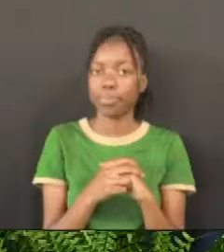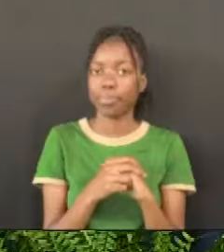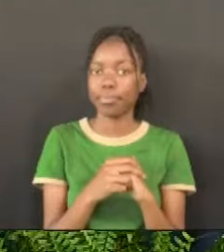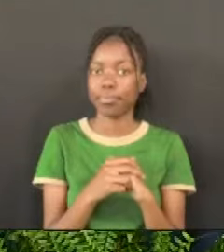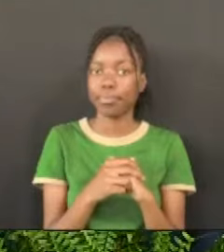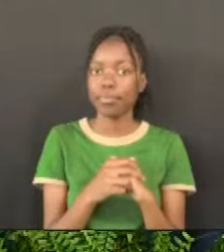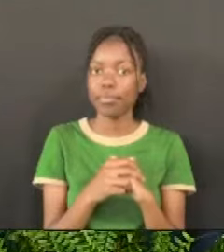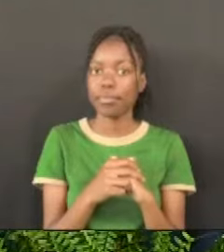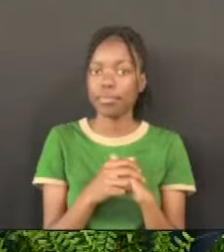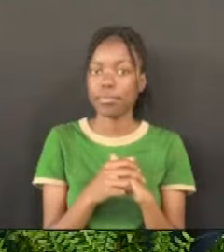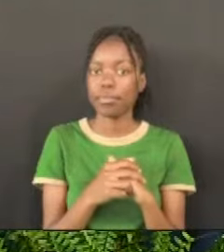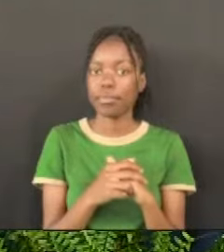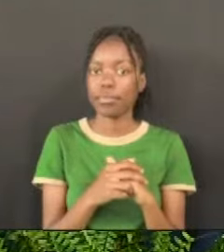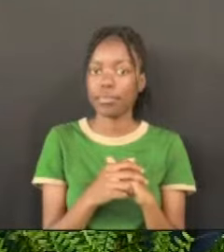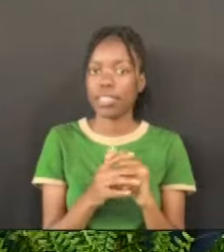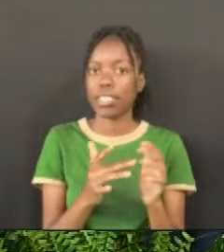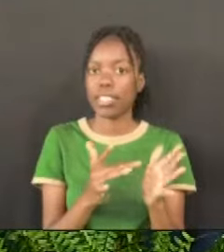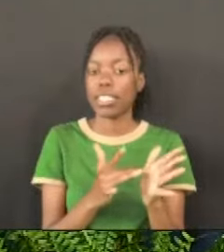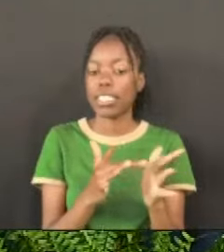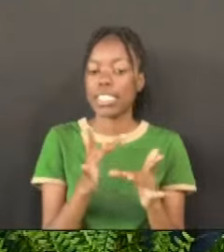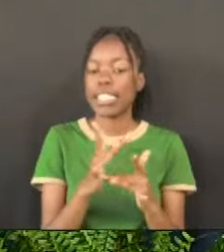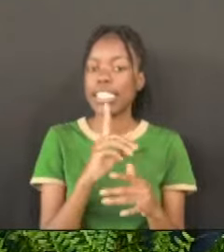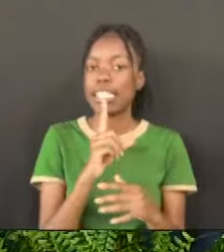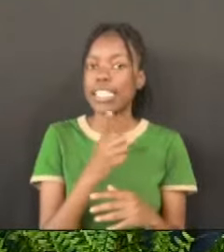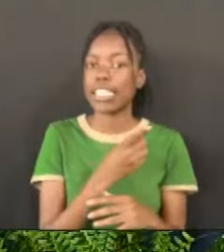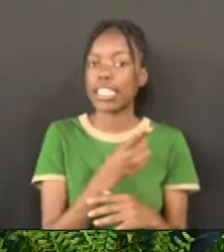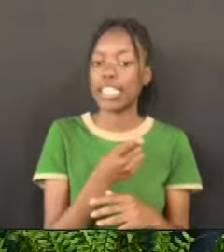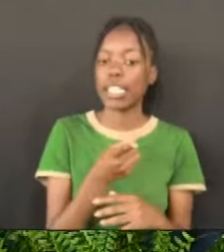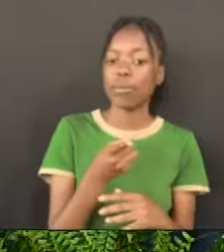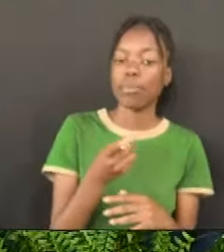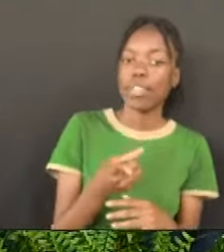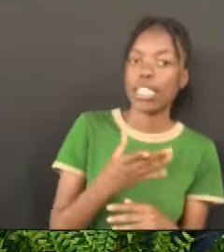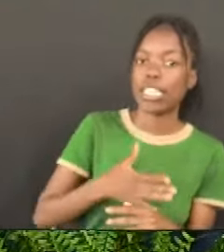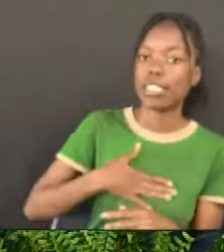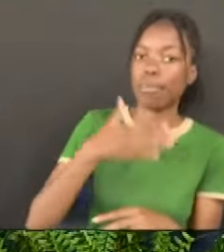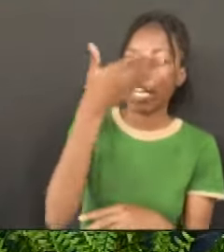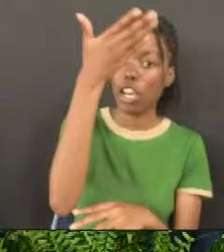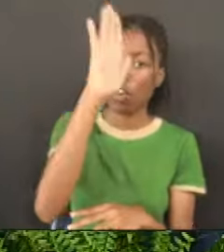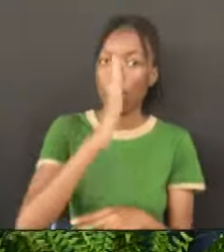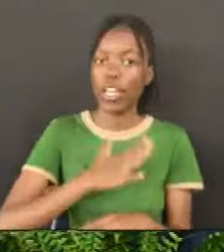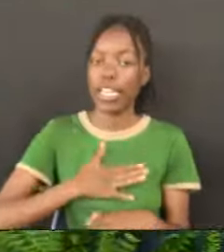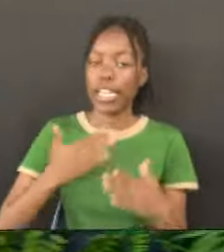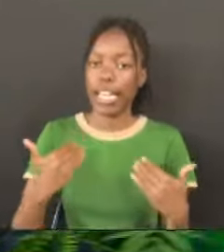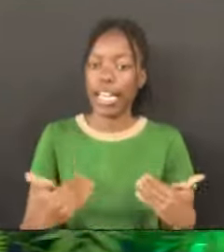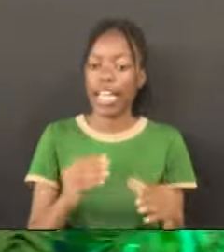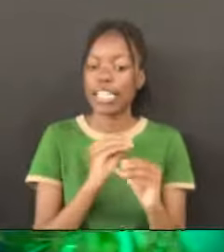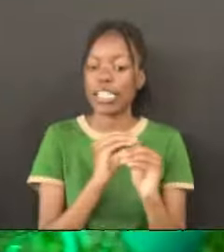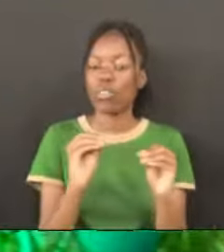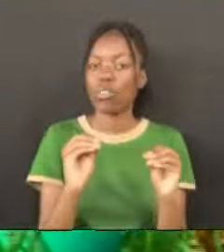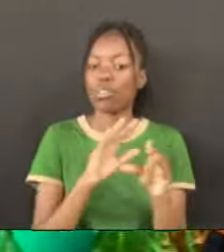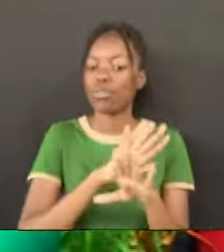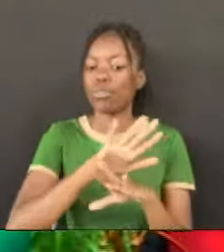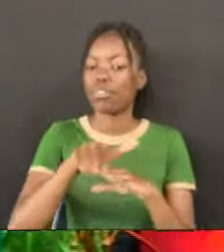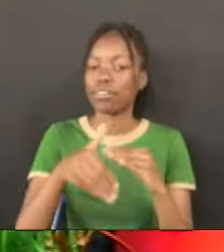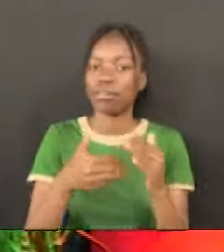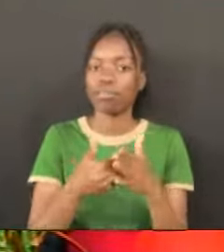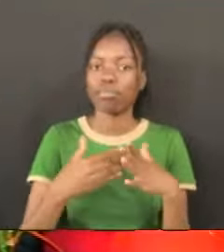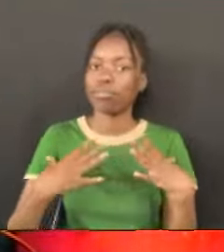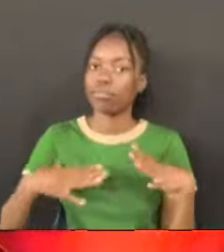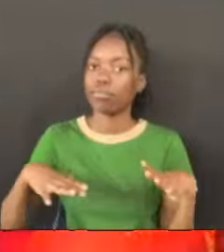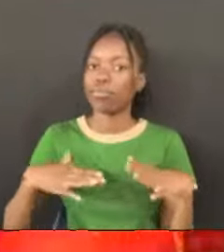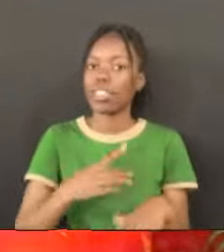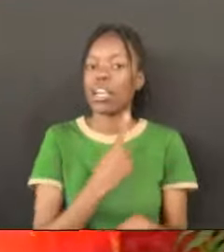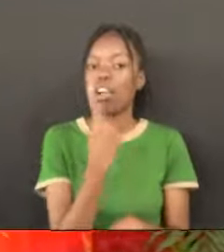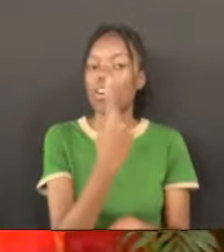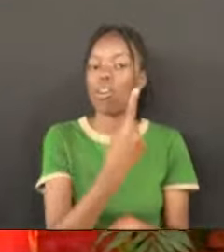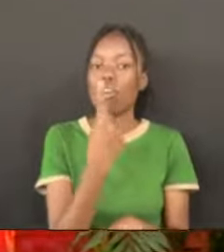You see, Jesus is telling them, this my God and I is not for everybody. It's only for those who have